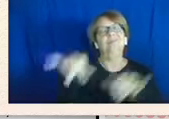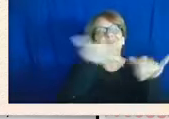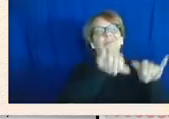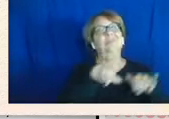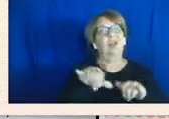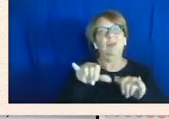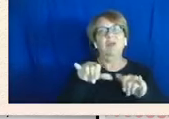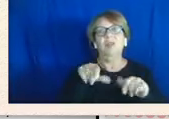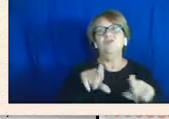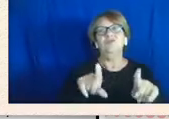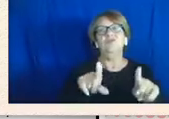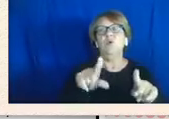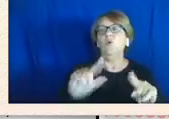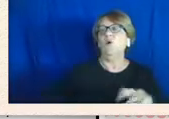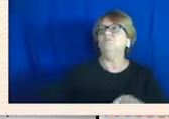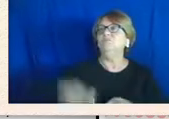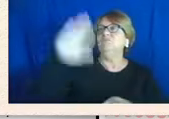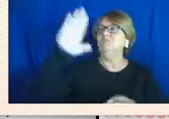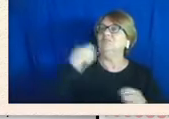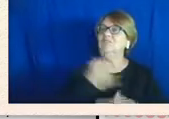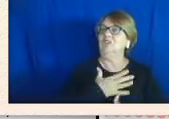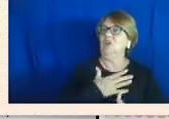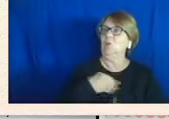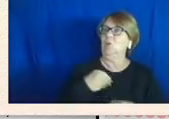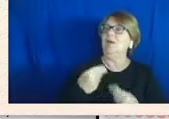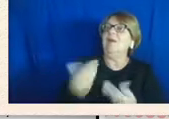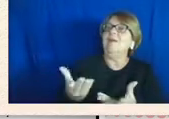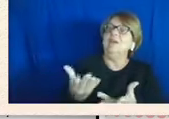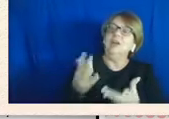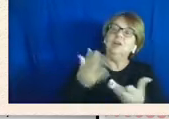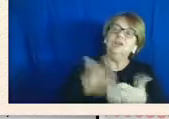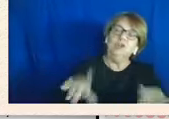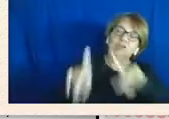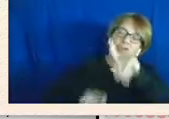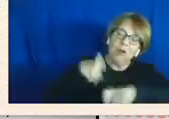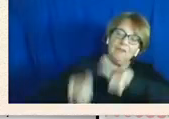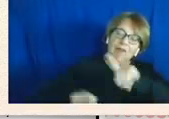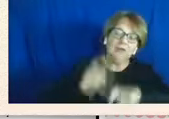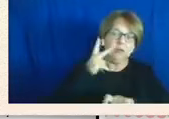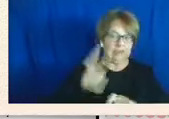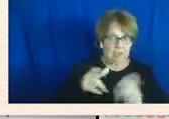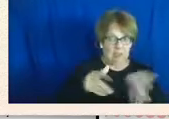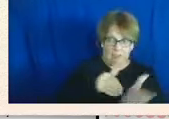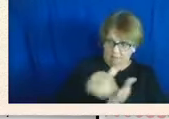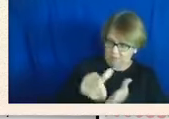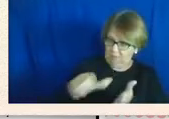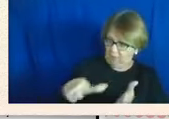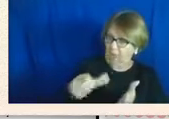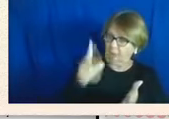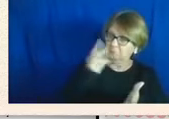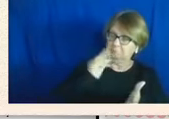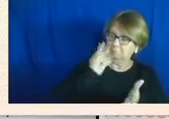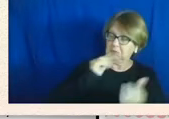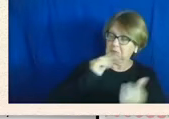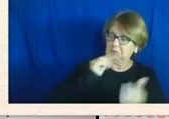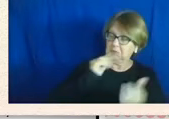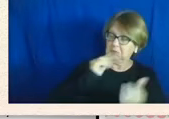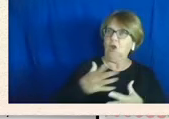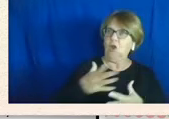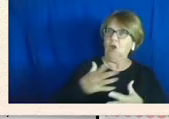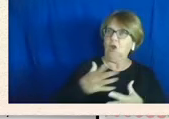When we've given children surveys just to understand how frequently they are experiencing fear, on average, they'll identify something like 5